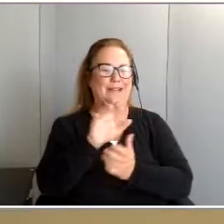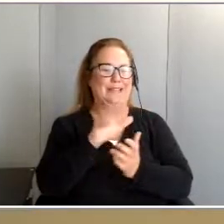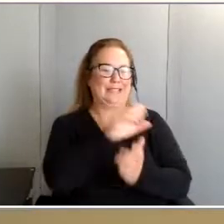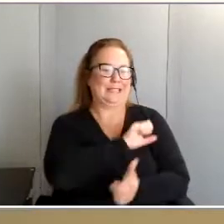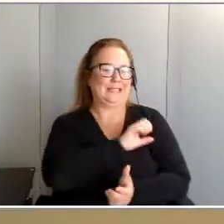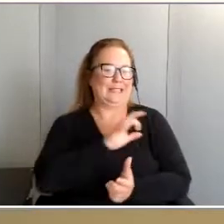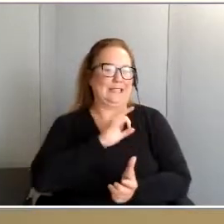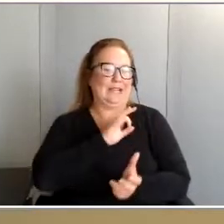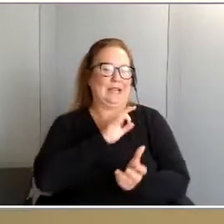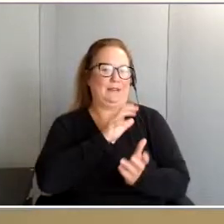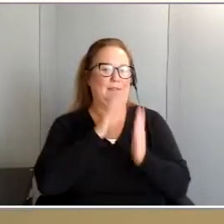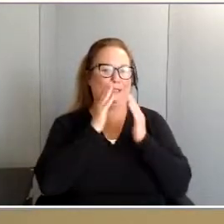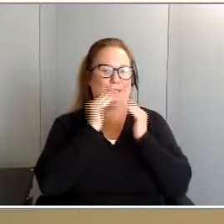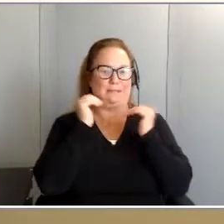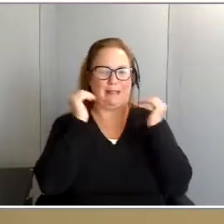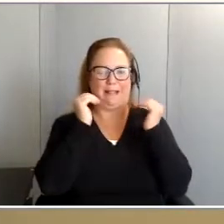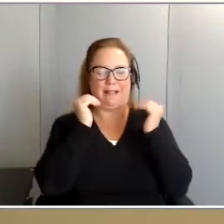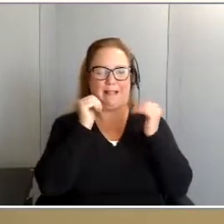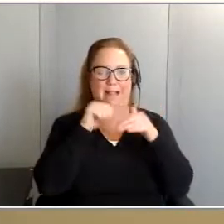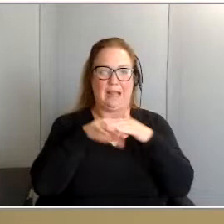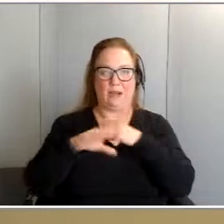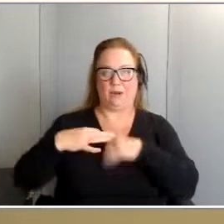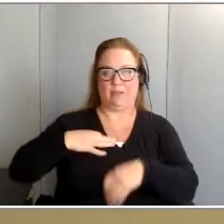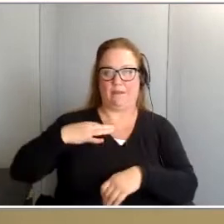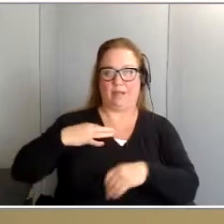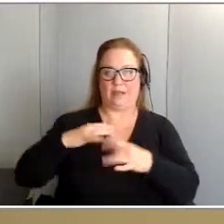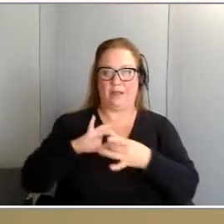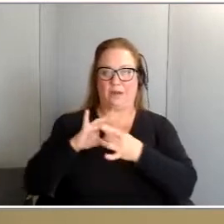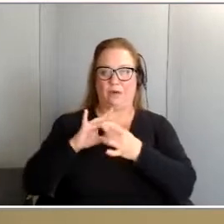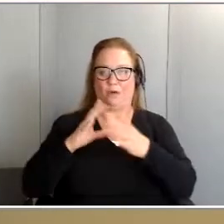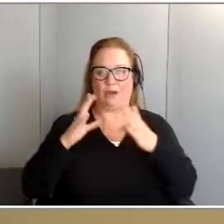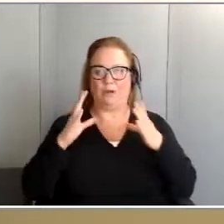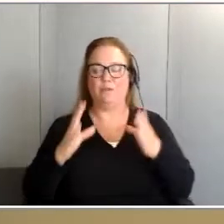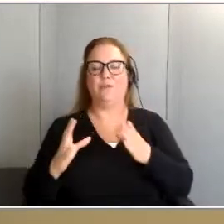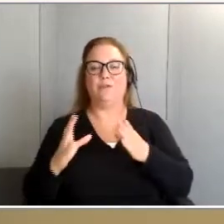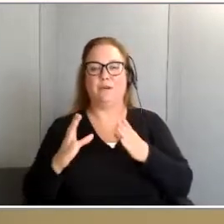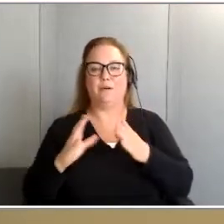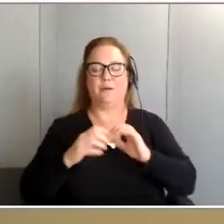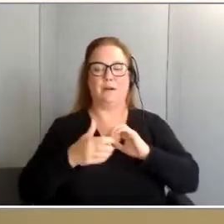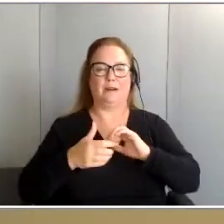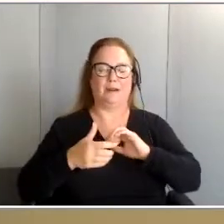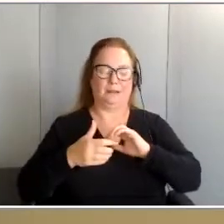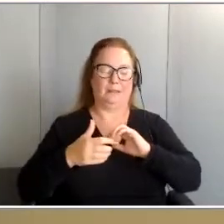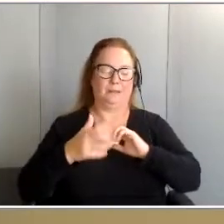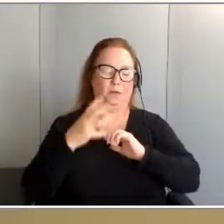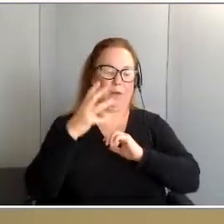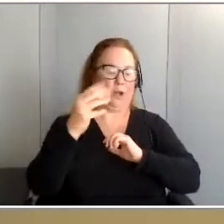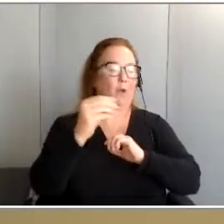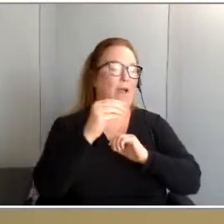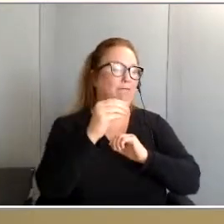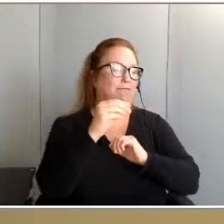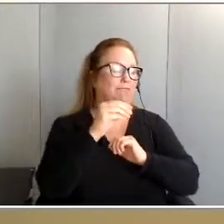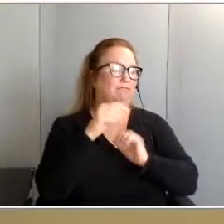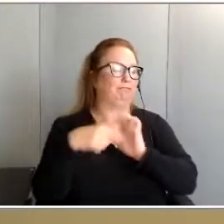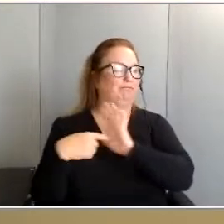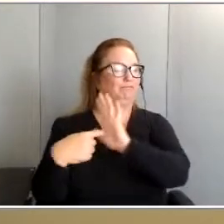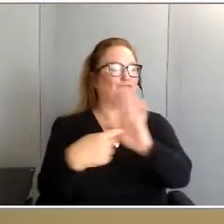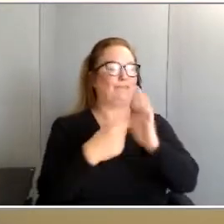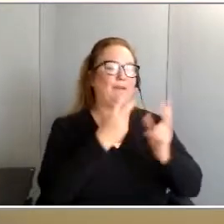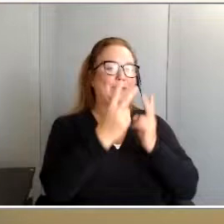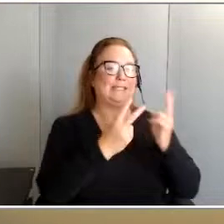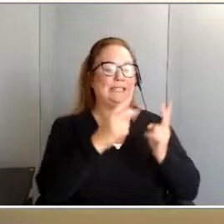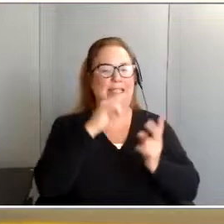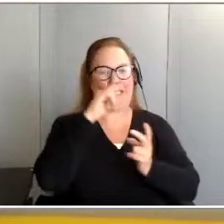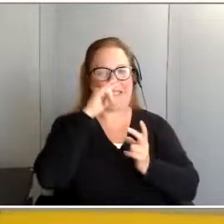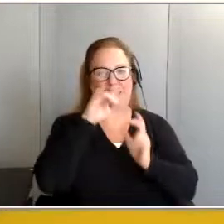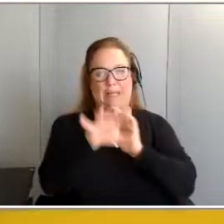and then I go into the volunteer coordinator room and we get together and we go out and we make the kids happy. Go visit. They pre-selected them, so we